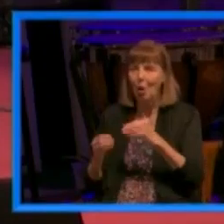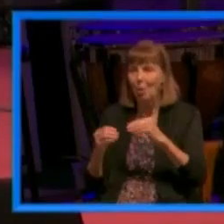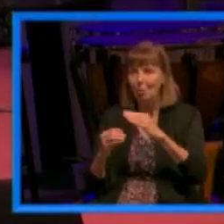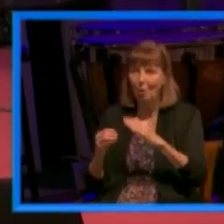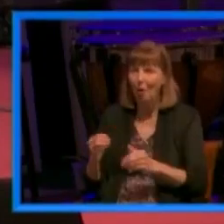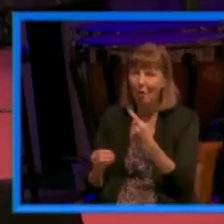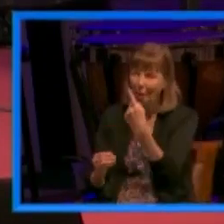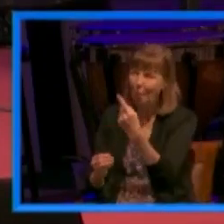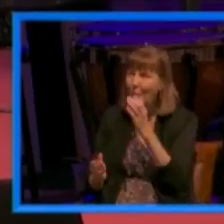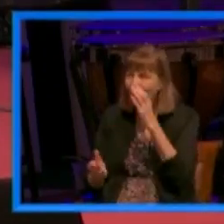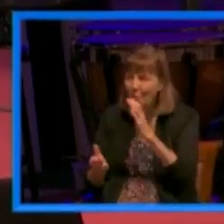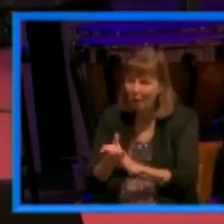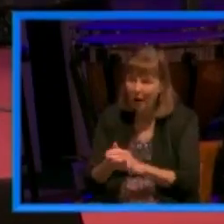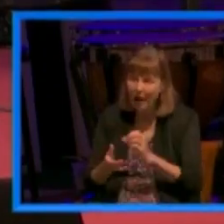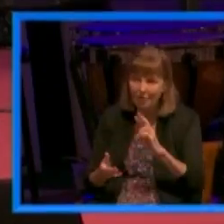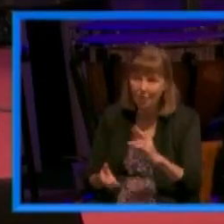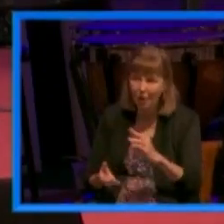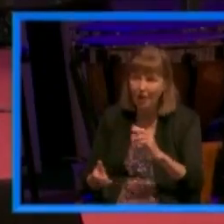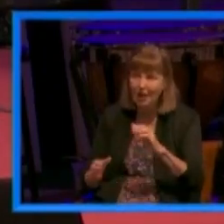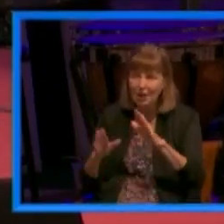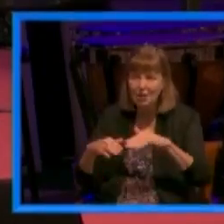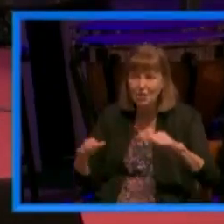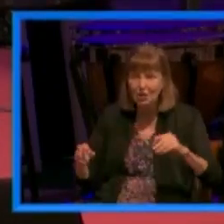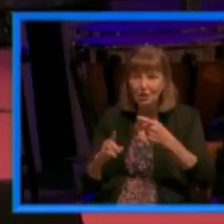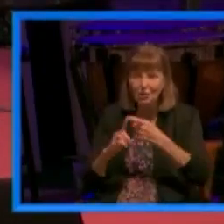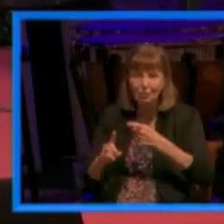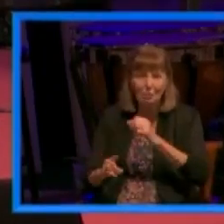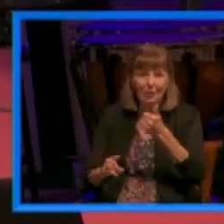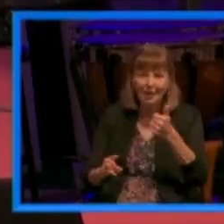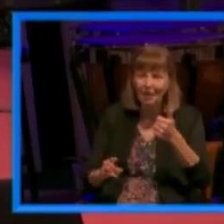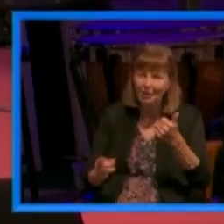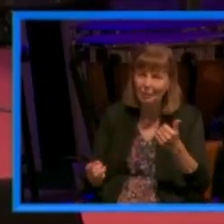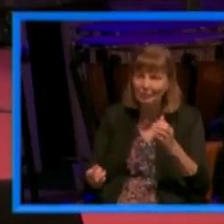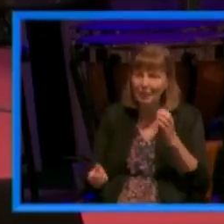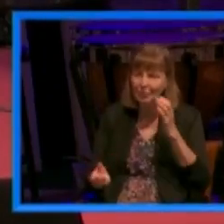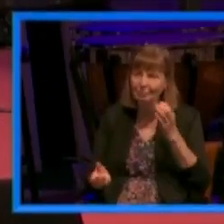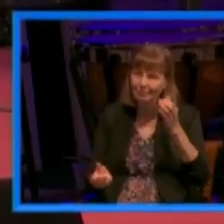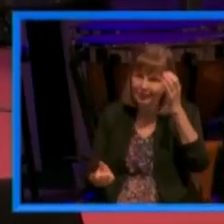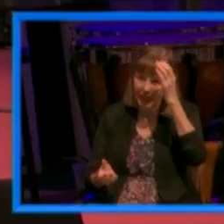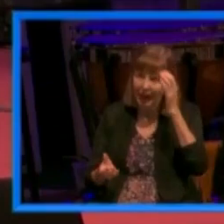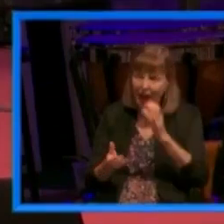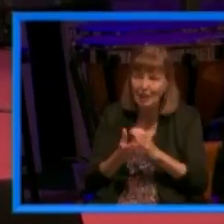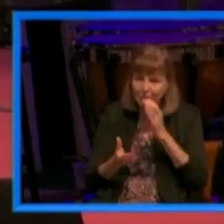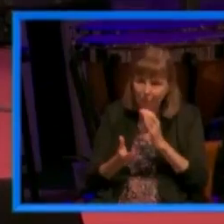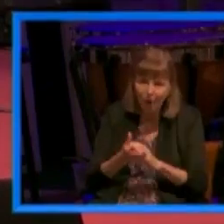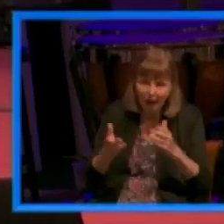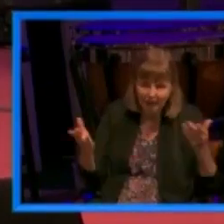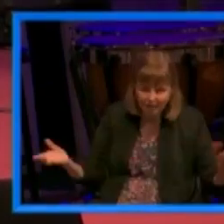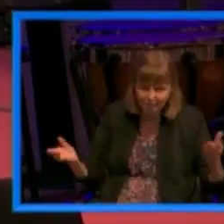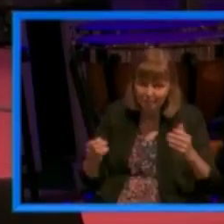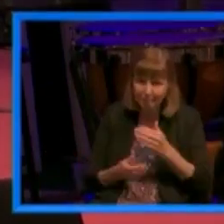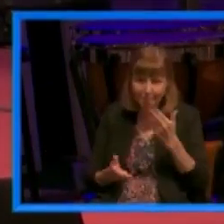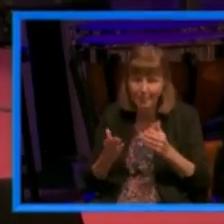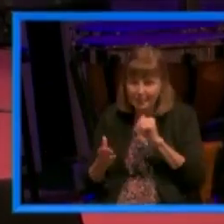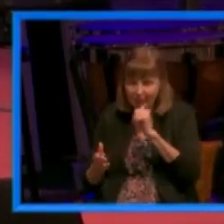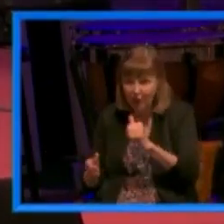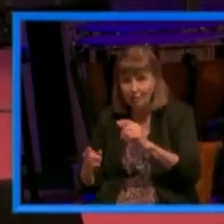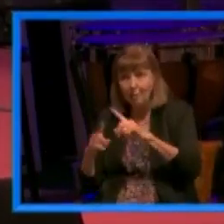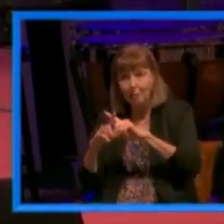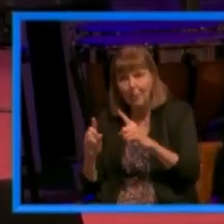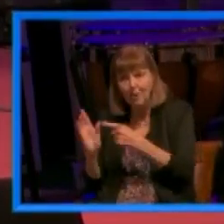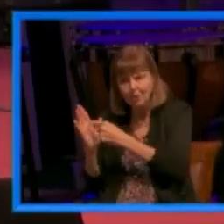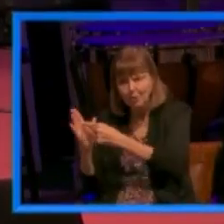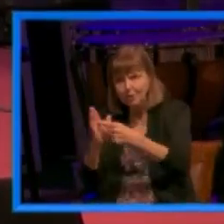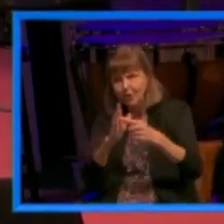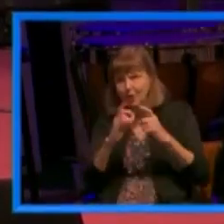in itself. And so this morning, my hope is I will show you through the narrative what sin does, and then I will show